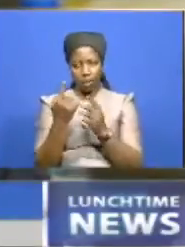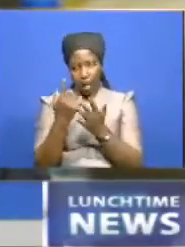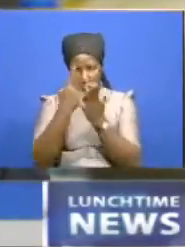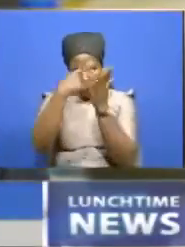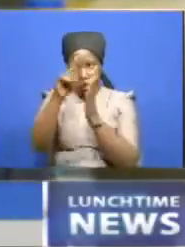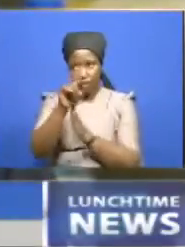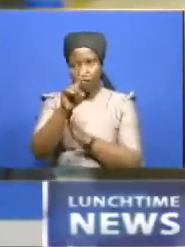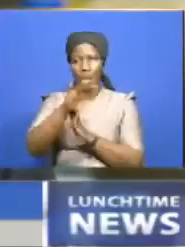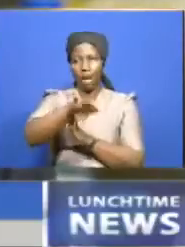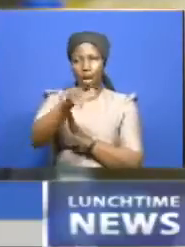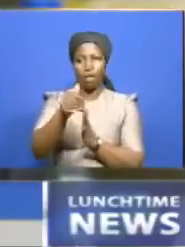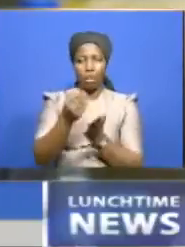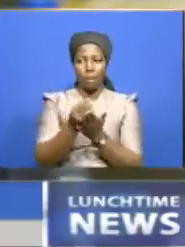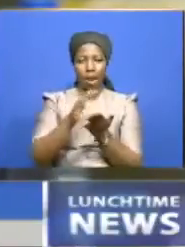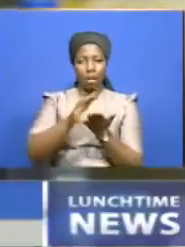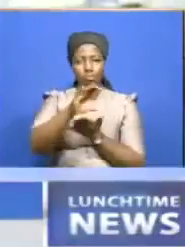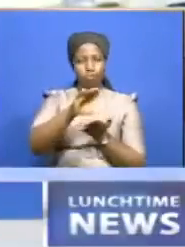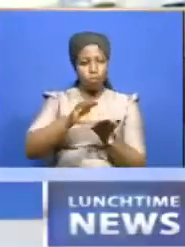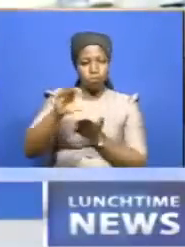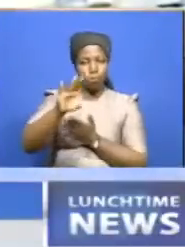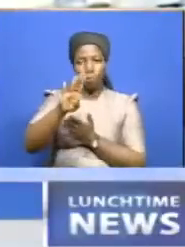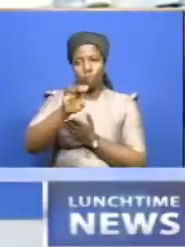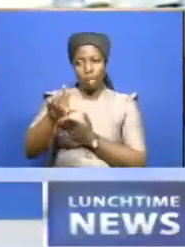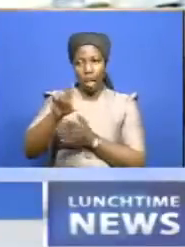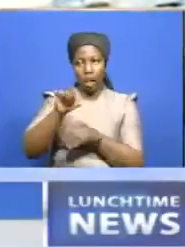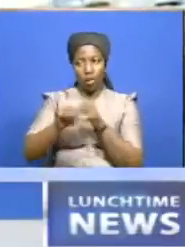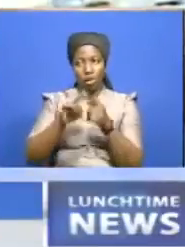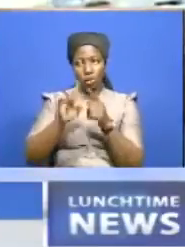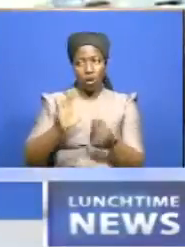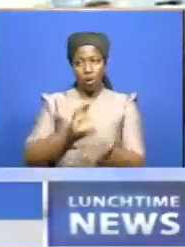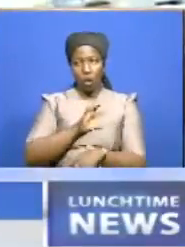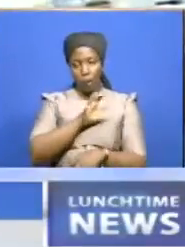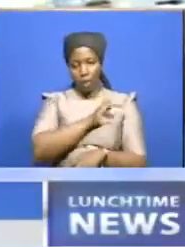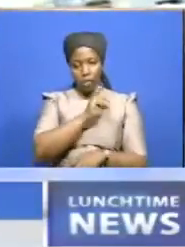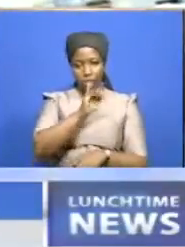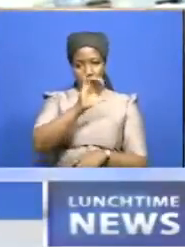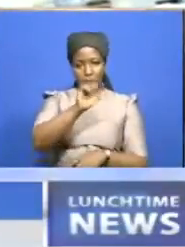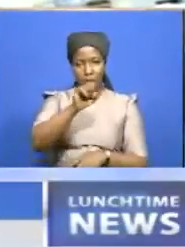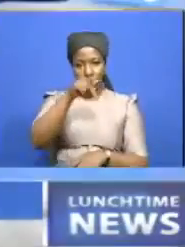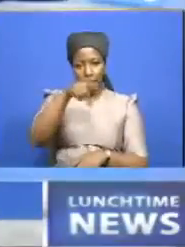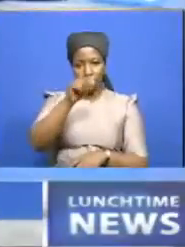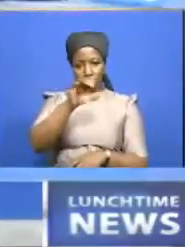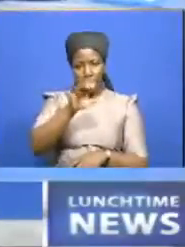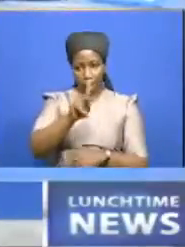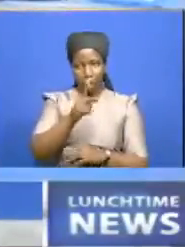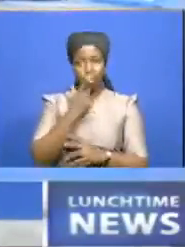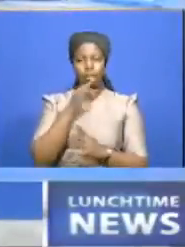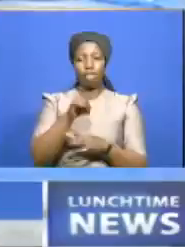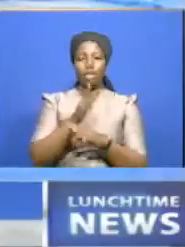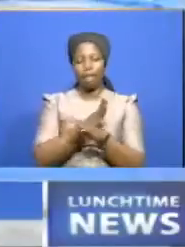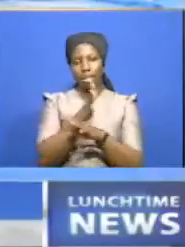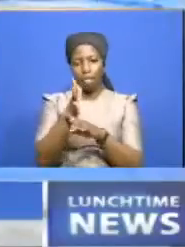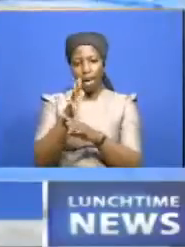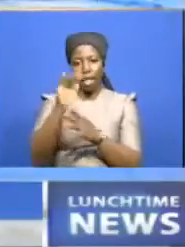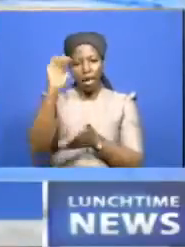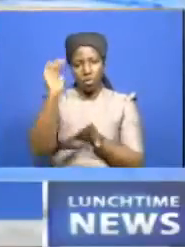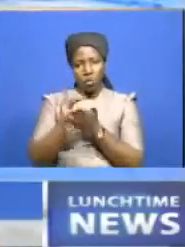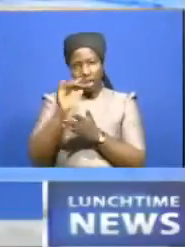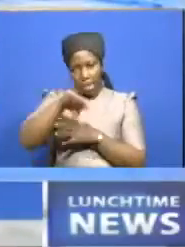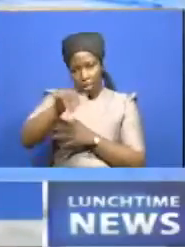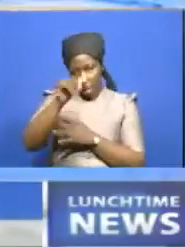bill. According to a devolution survey report commissioned by the ISPAC, such delays reduced the county government's development